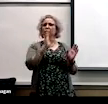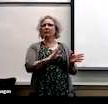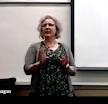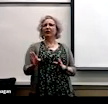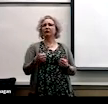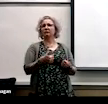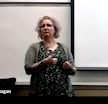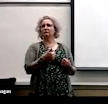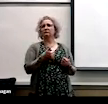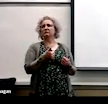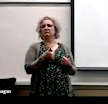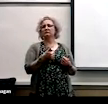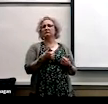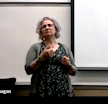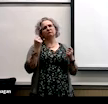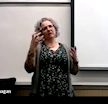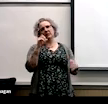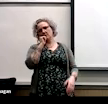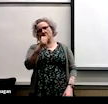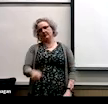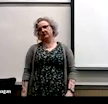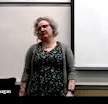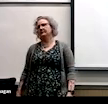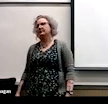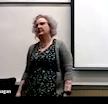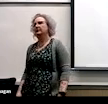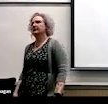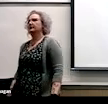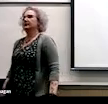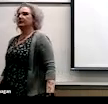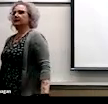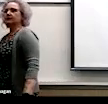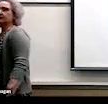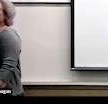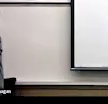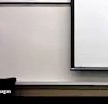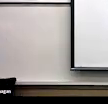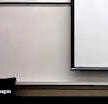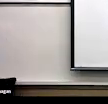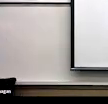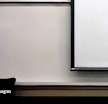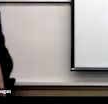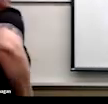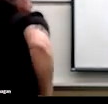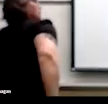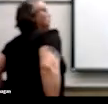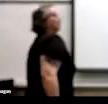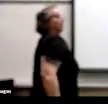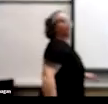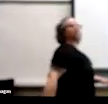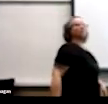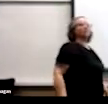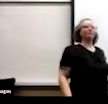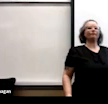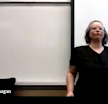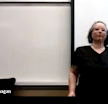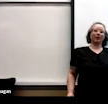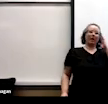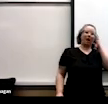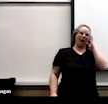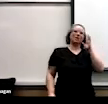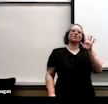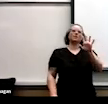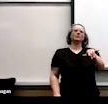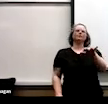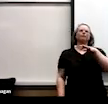not. Are those websites available in English, or sorry, in other languages besides English? Good question. The Star X